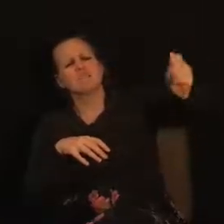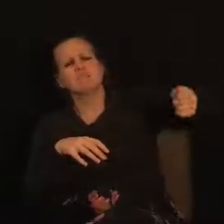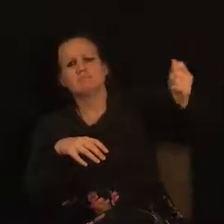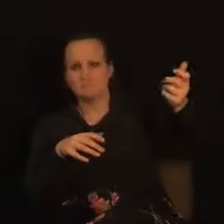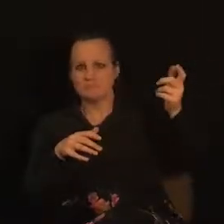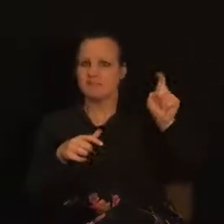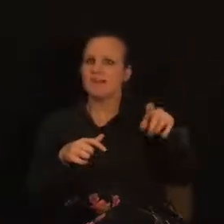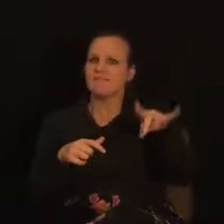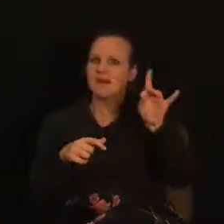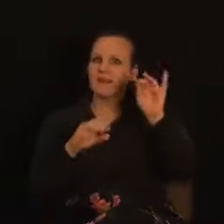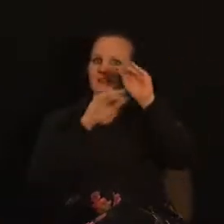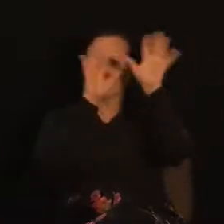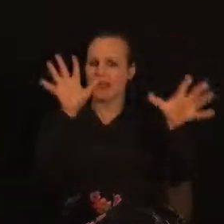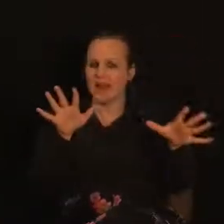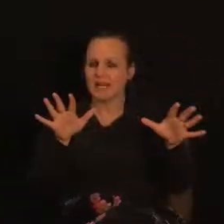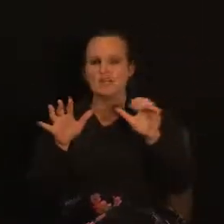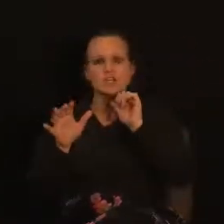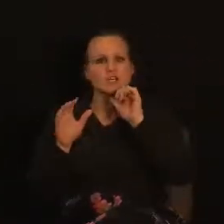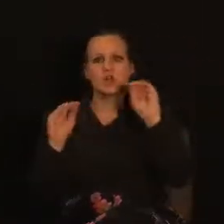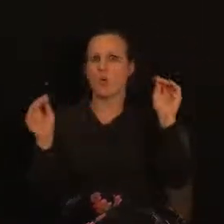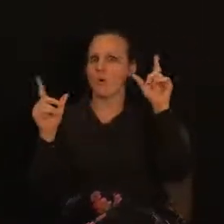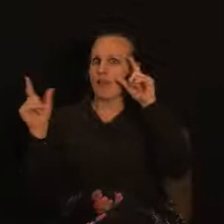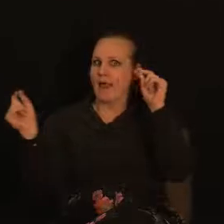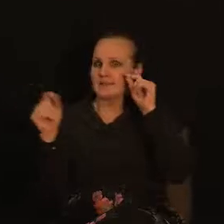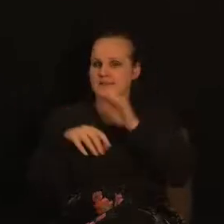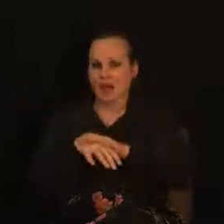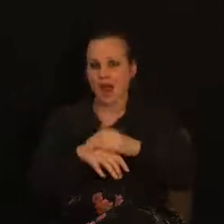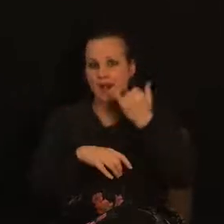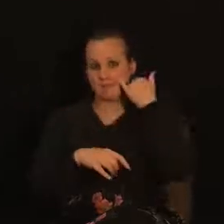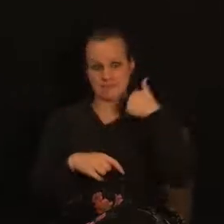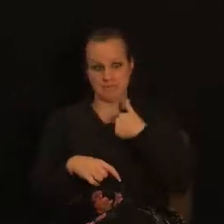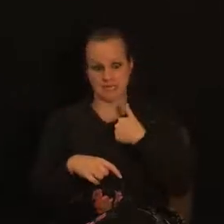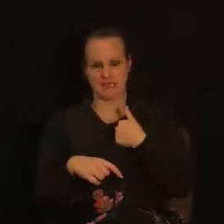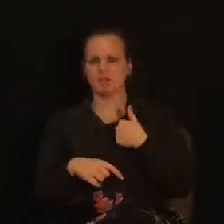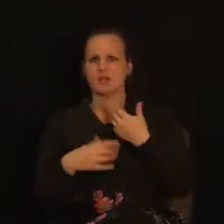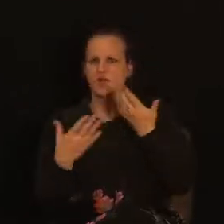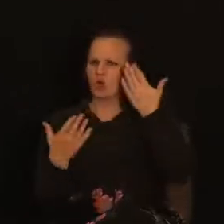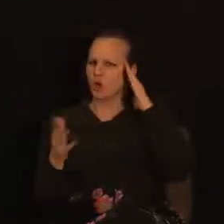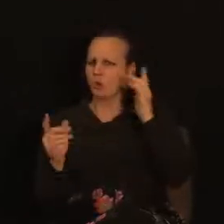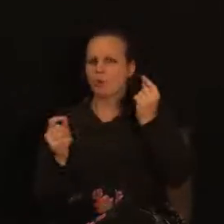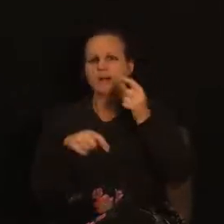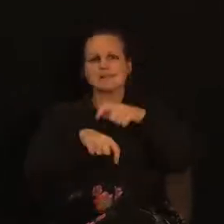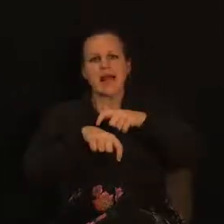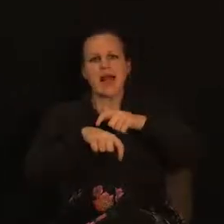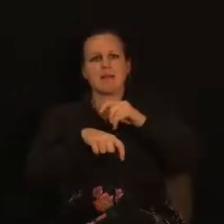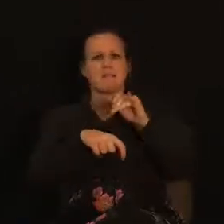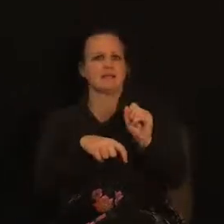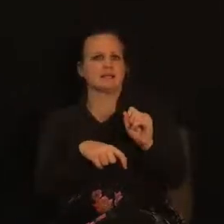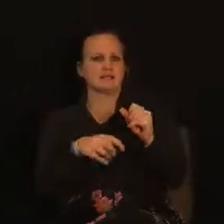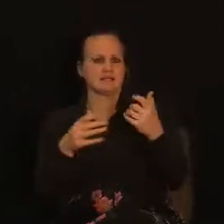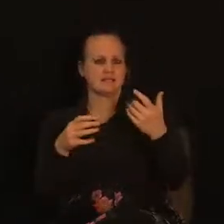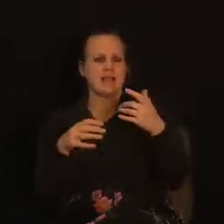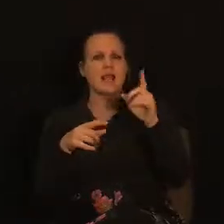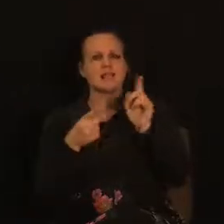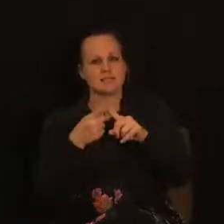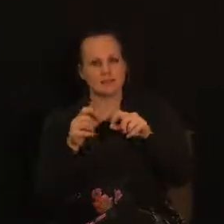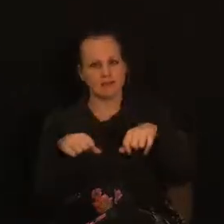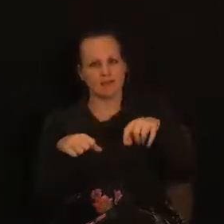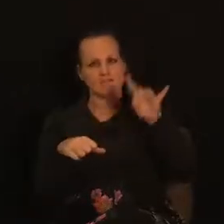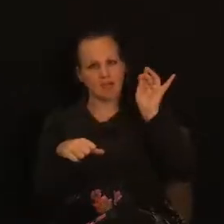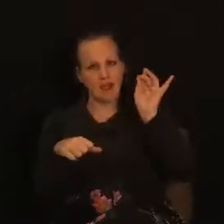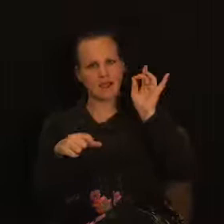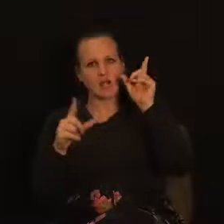me. And so you can't see anything. You don't even know what time it is until you can grope and find your glasses and kind of get your bearings about